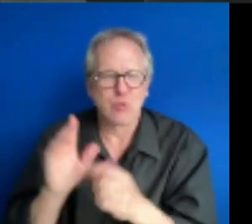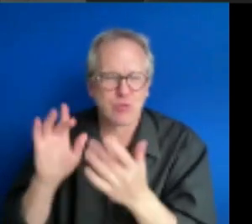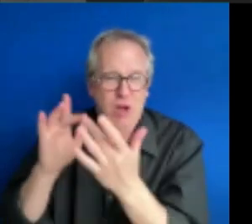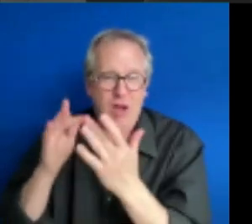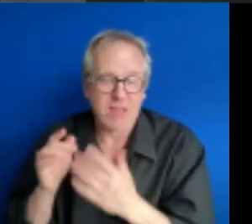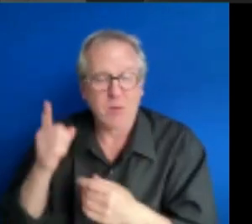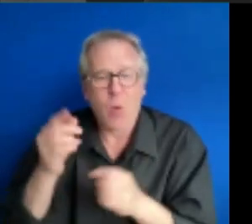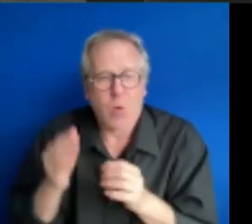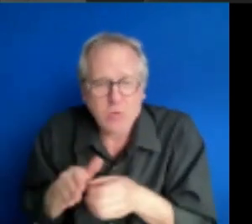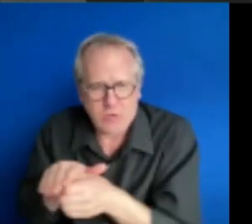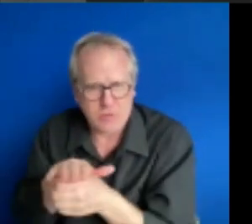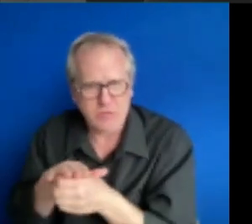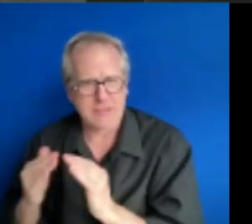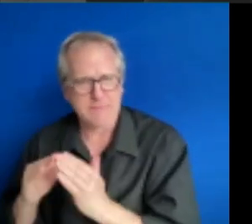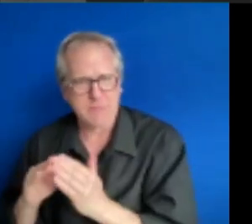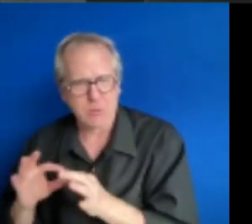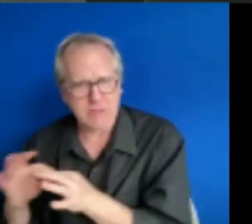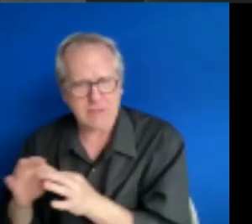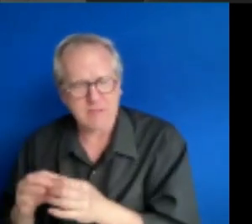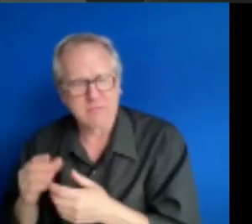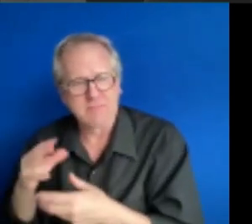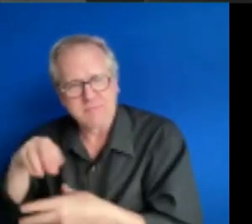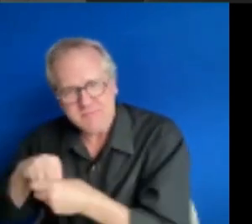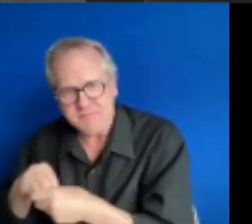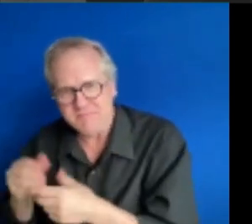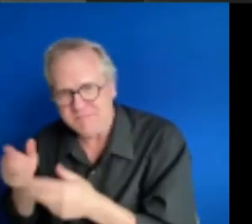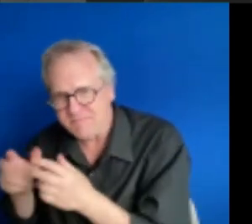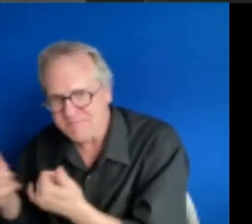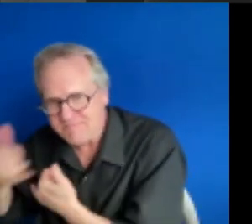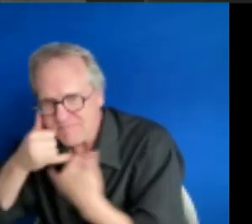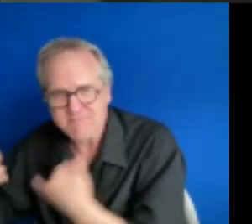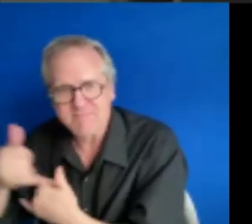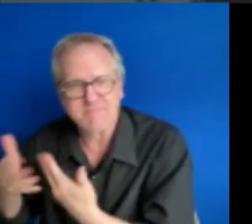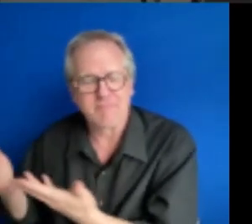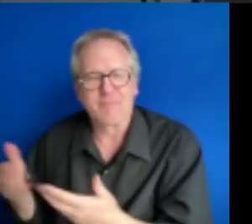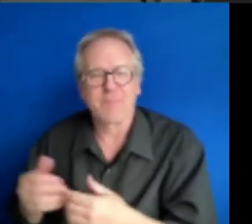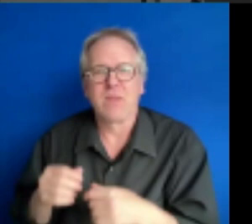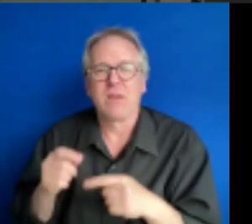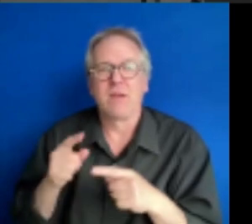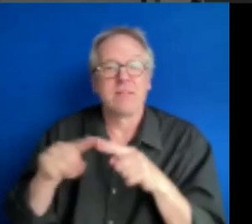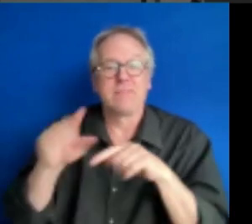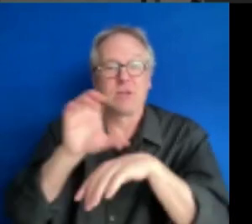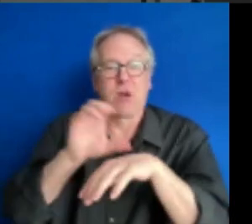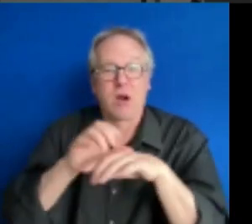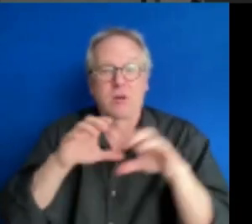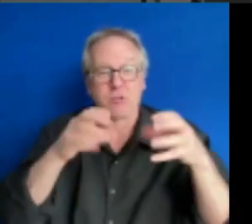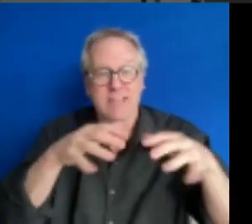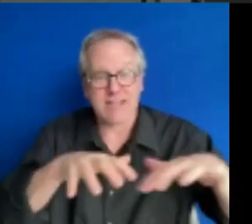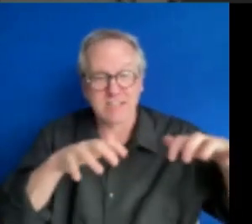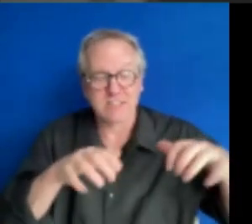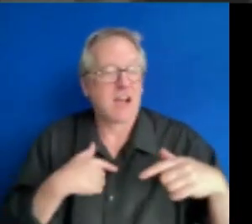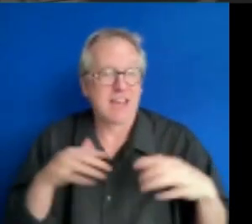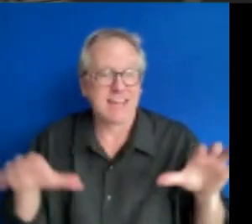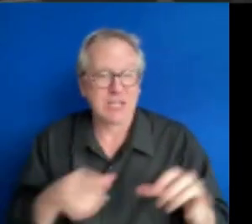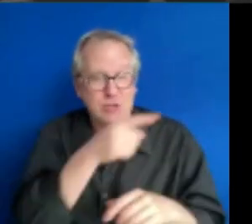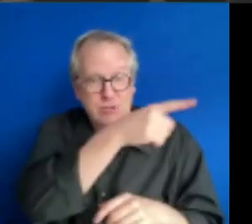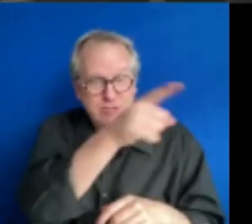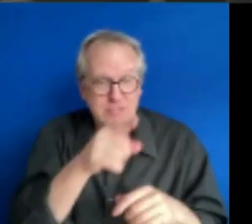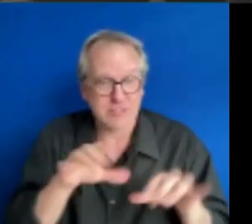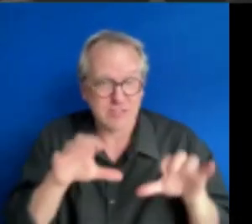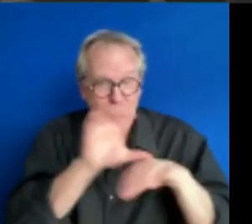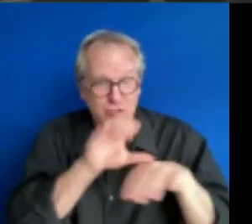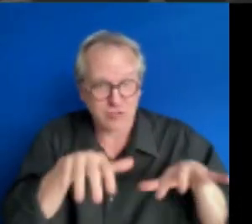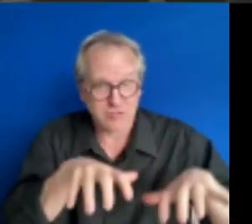or the community connections as they come up. And in congregations, I encourage congregations to